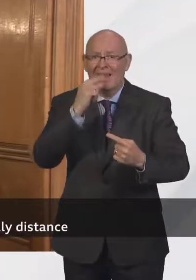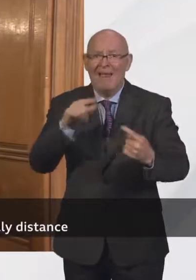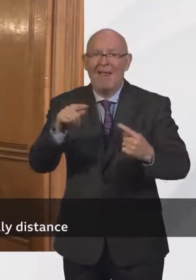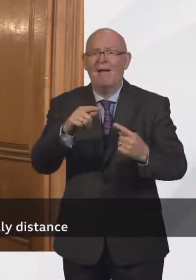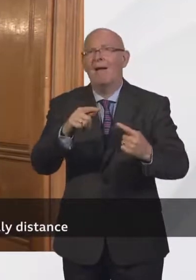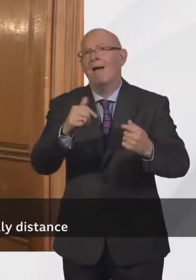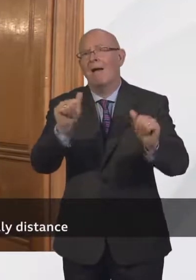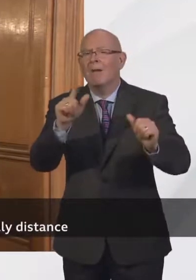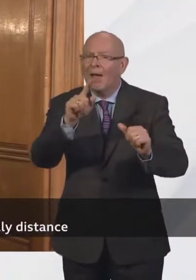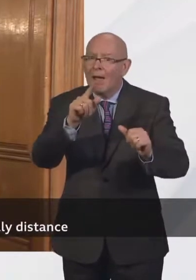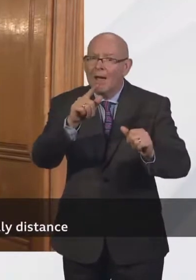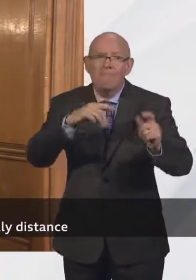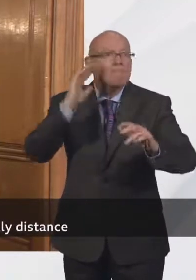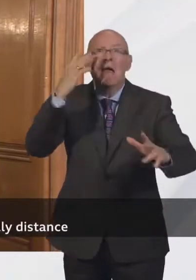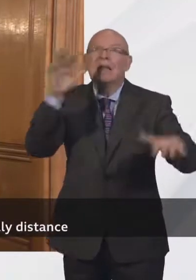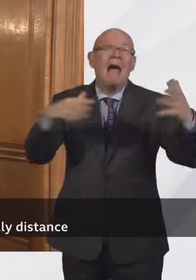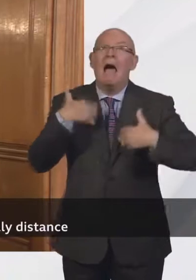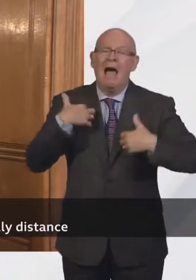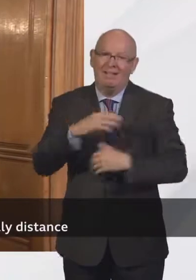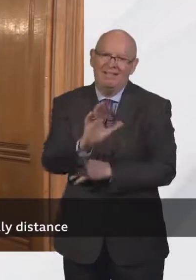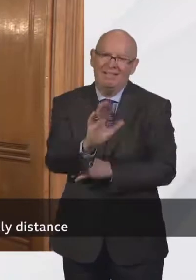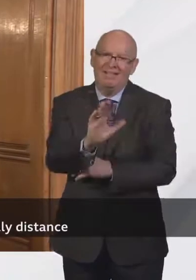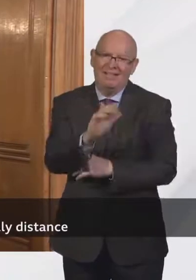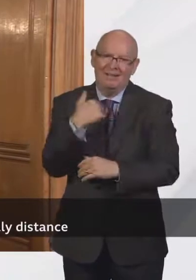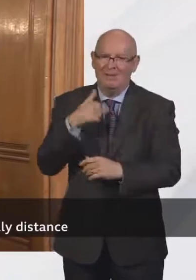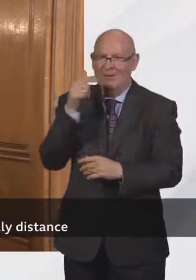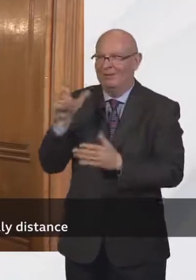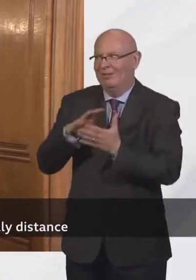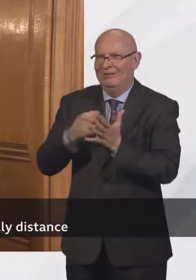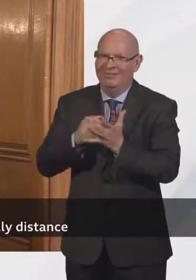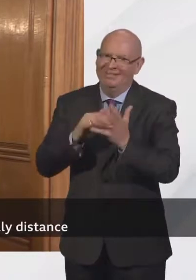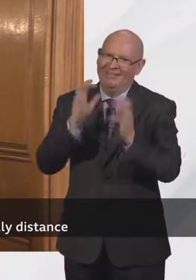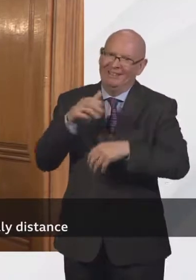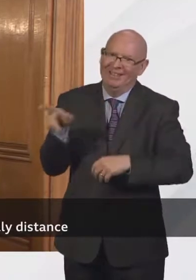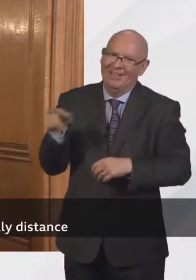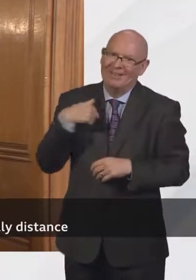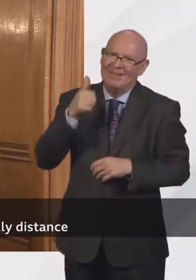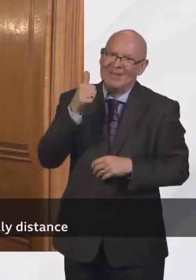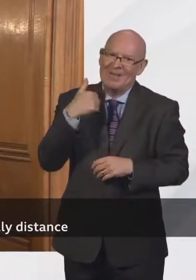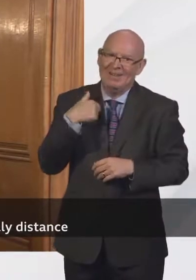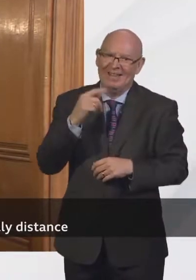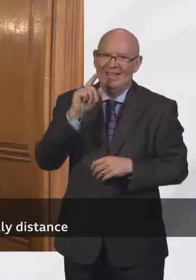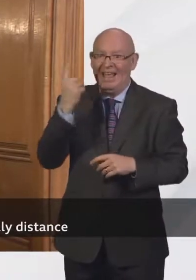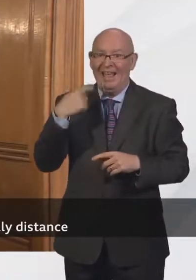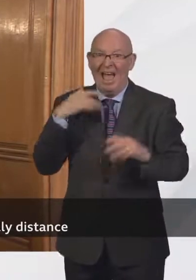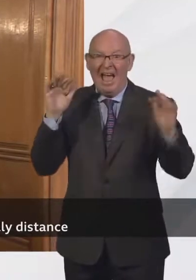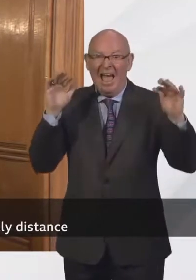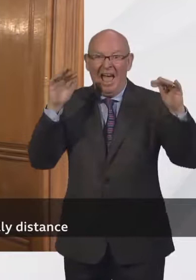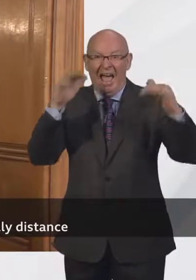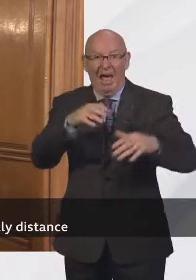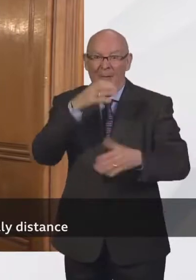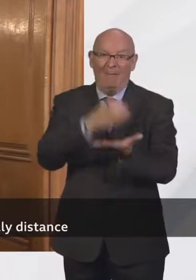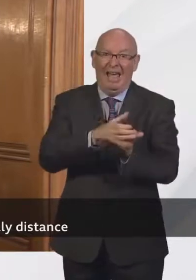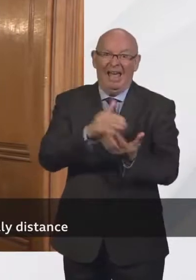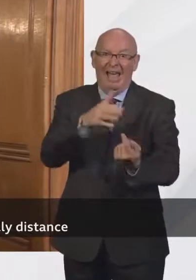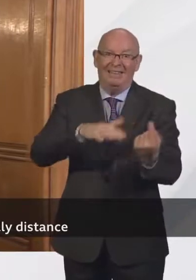gardens when the virus could be passed on. This has got to be done in a sensible way. People should be giving